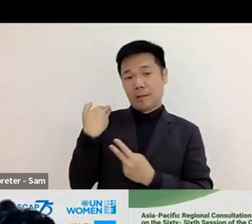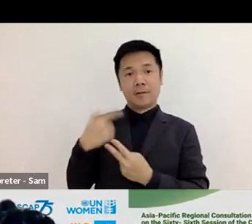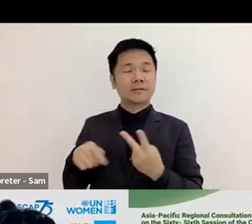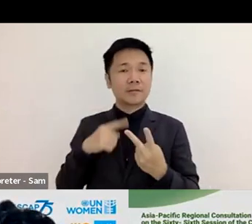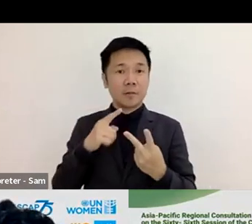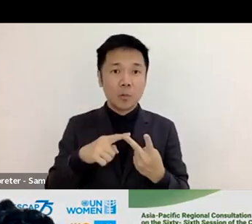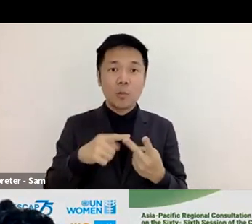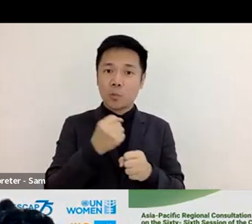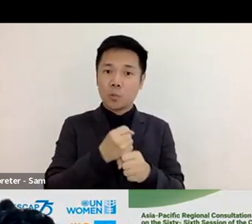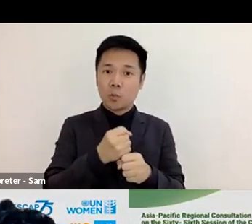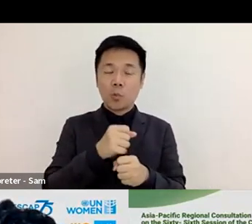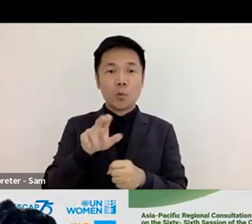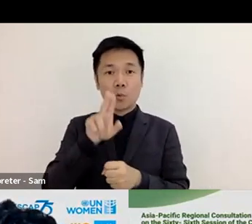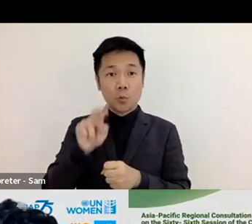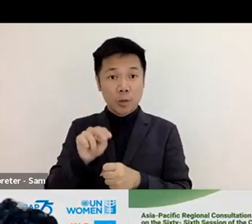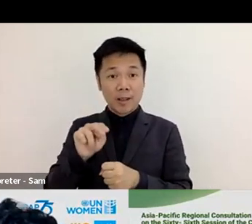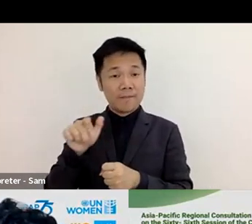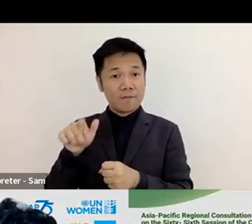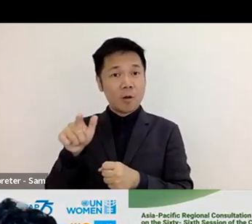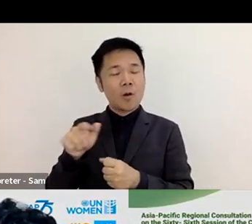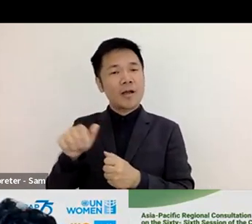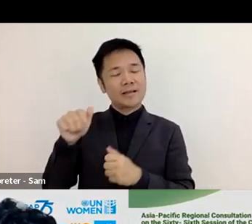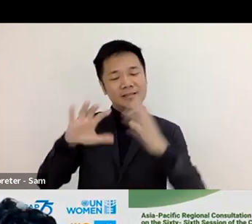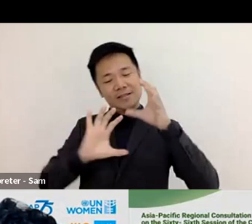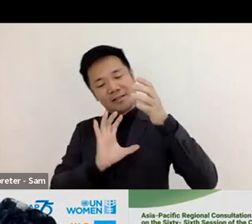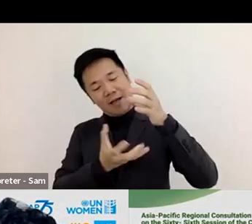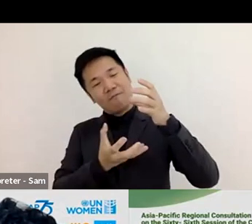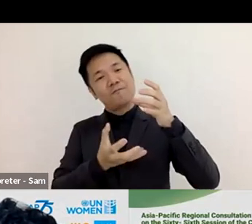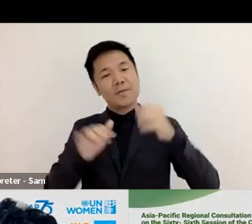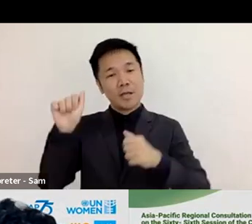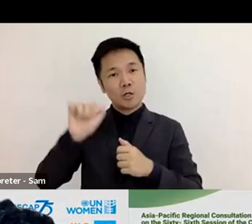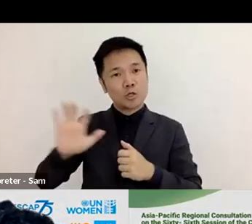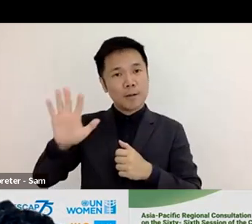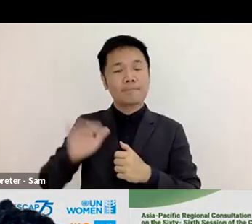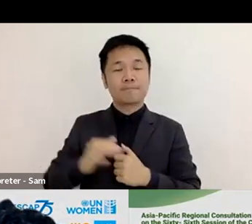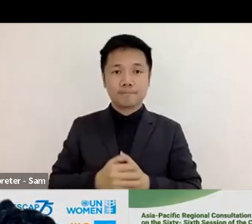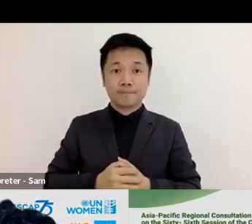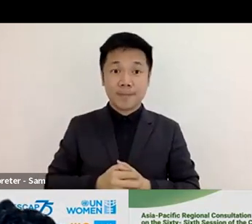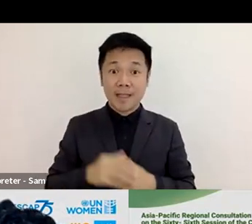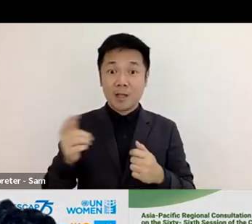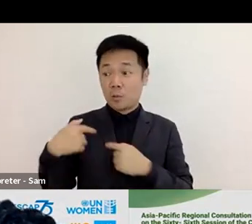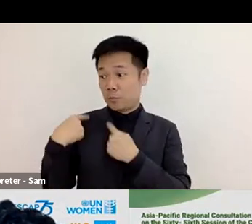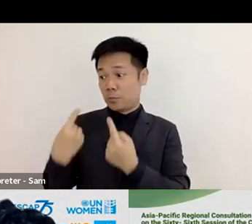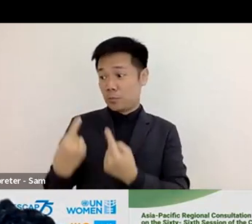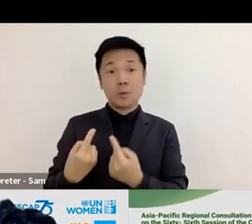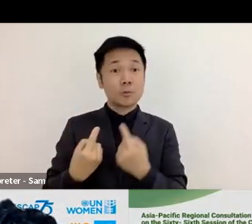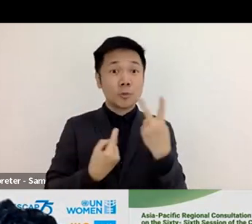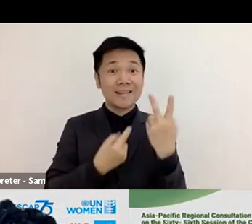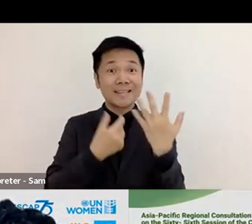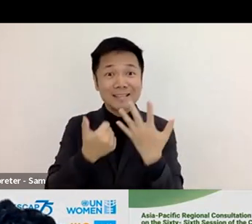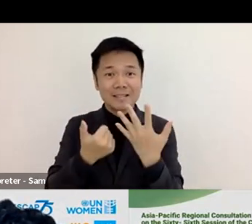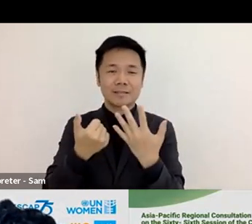UNIFAM for Asia, South Asia. Madam Joshi is the 26 years of the National Civil Service,